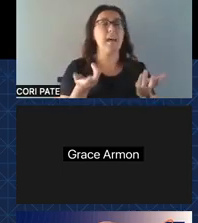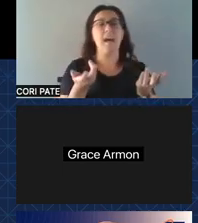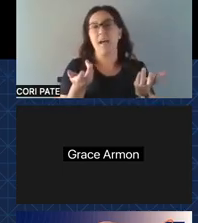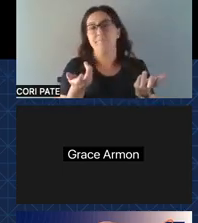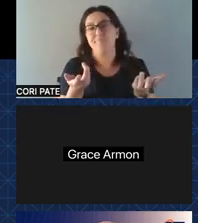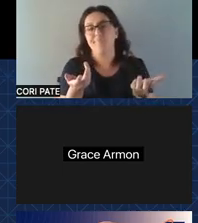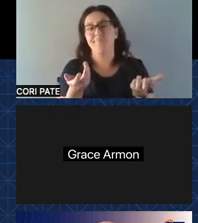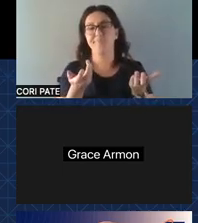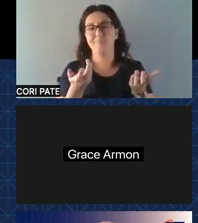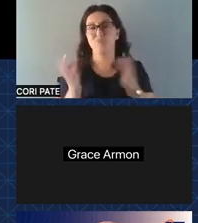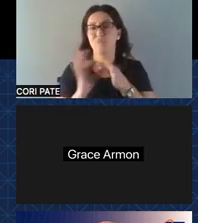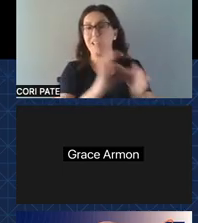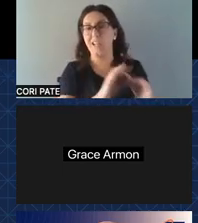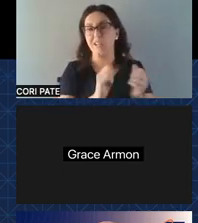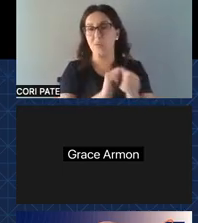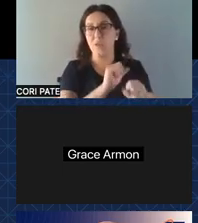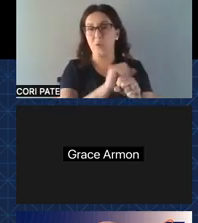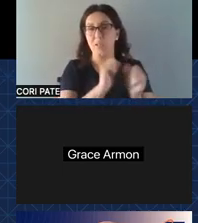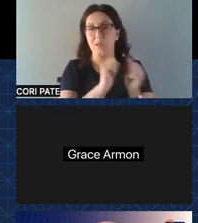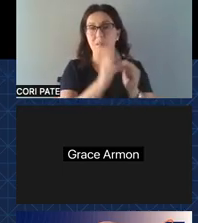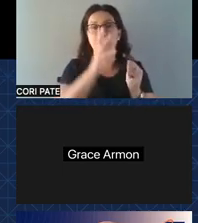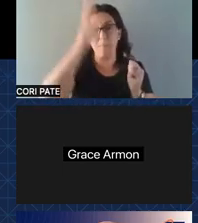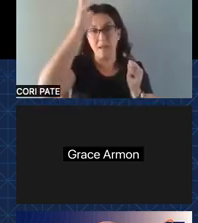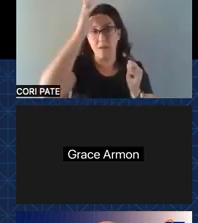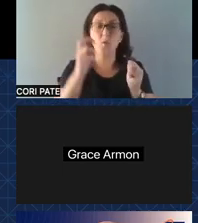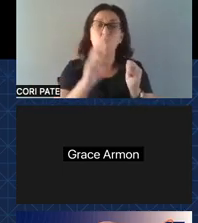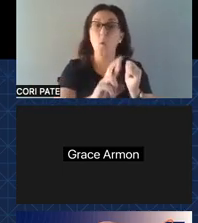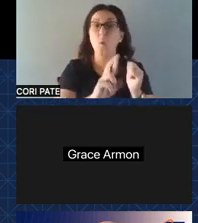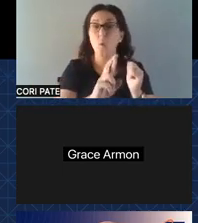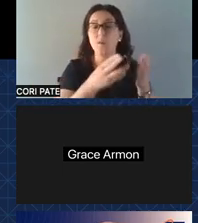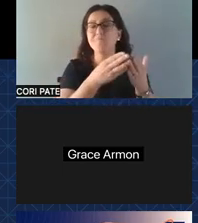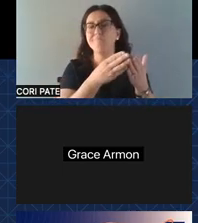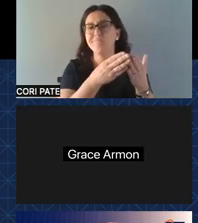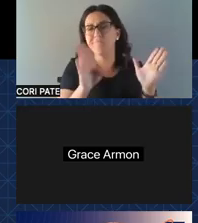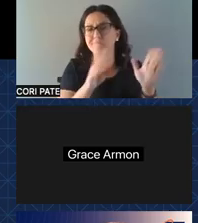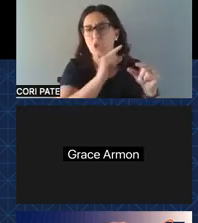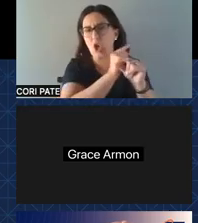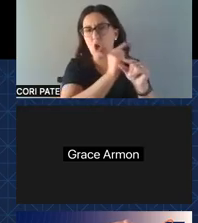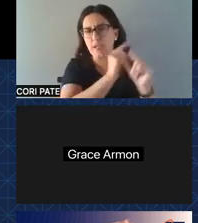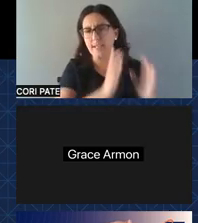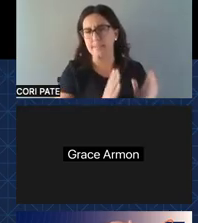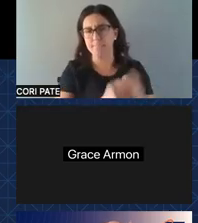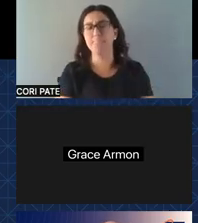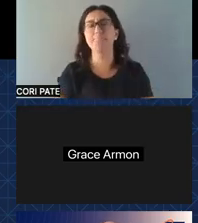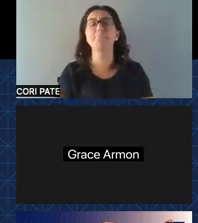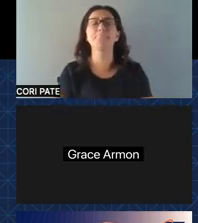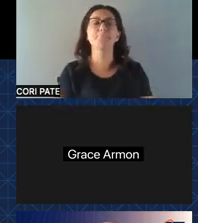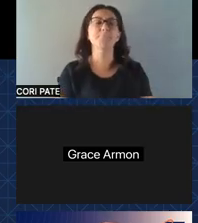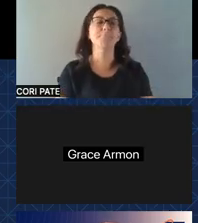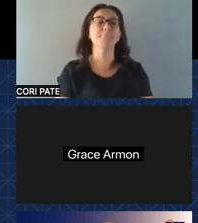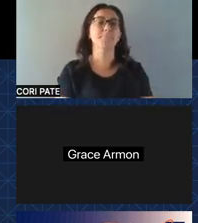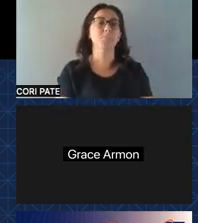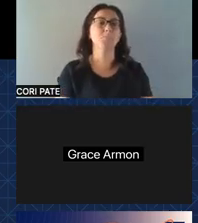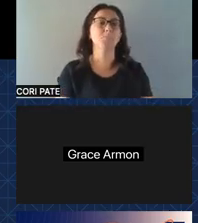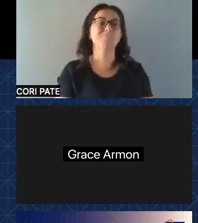relating to working with parents or more general working with guardians. And we'd like